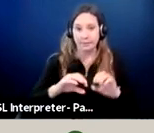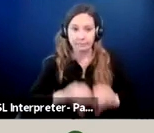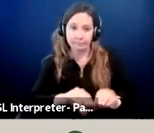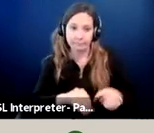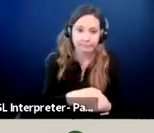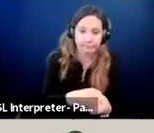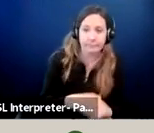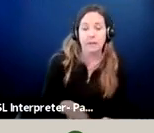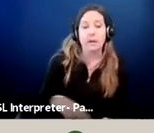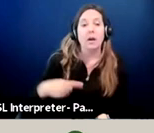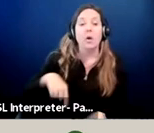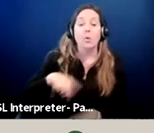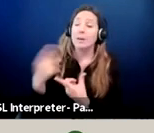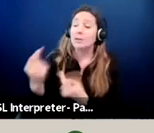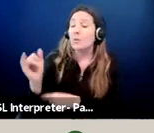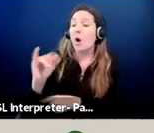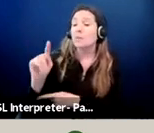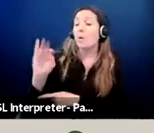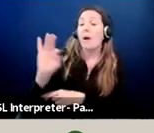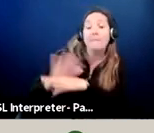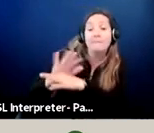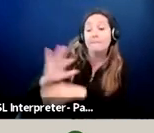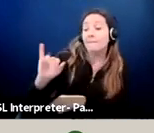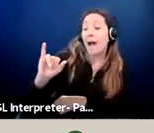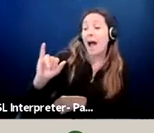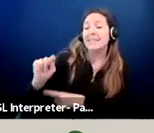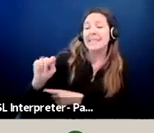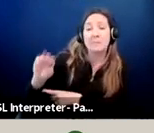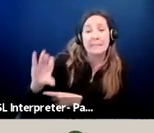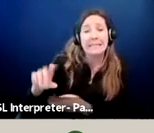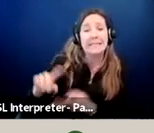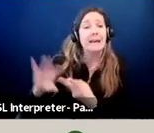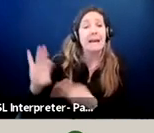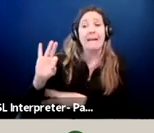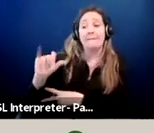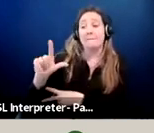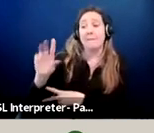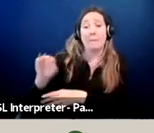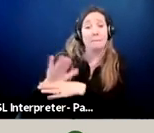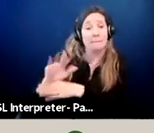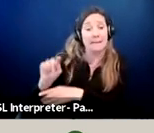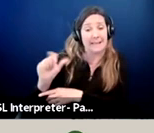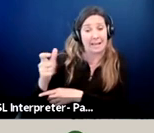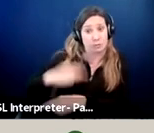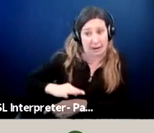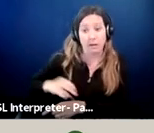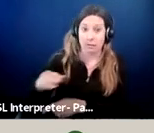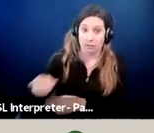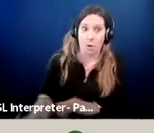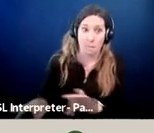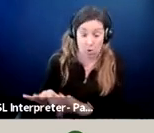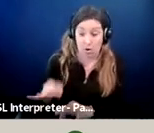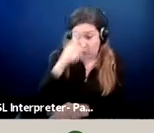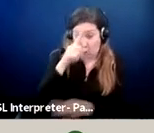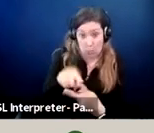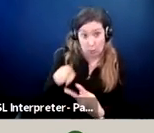IDMTC tax credit, the film tax credits as well. And IDMTC is really important, and the film tax credits is, if you're in that industry, those